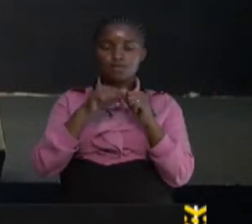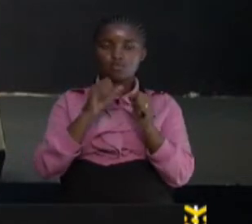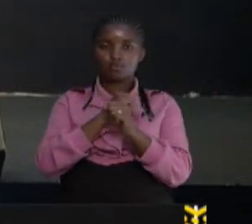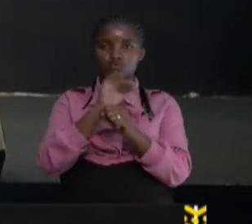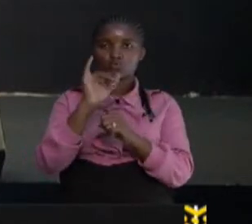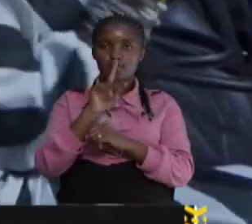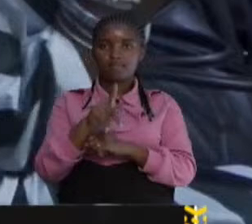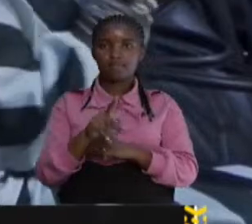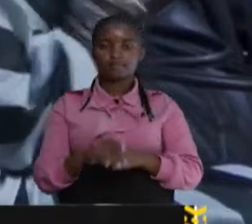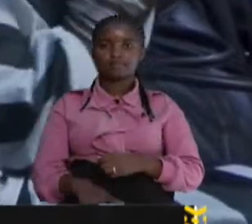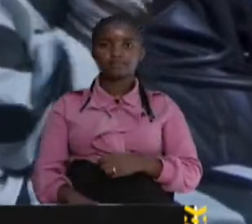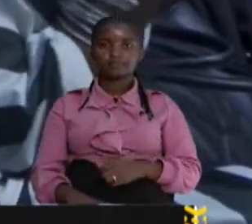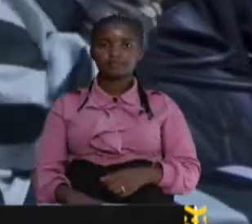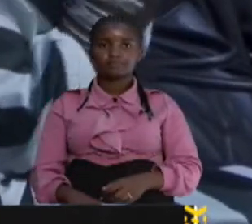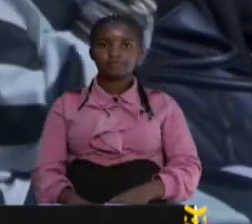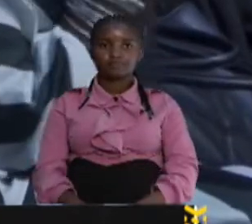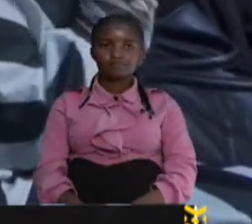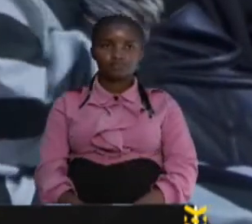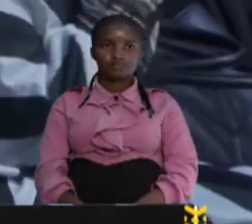much.